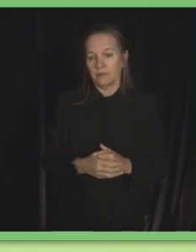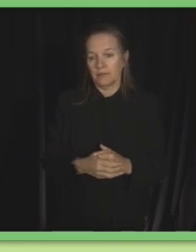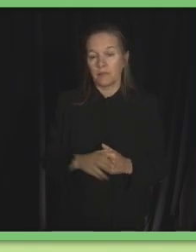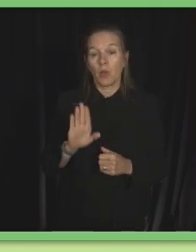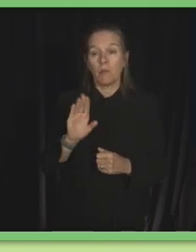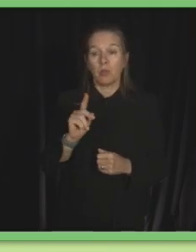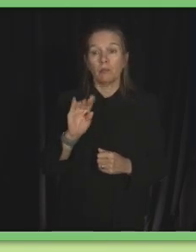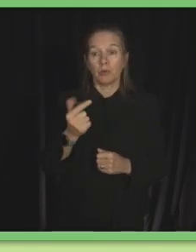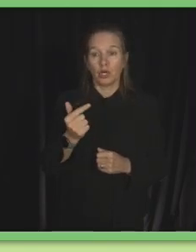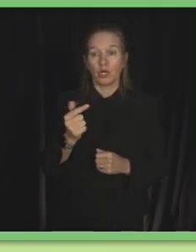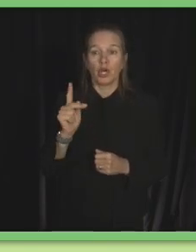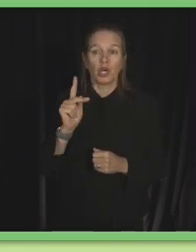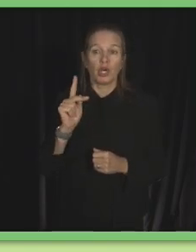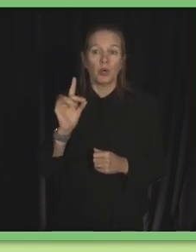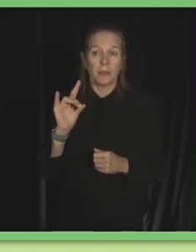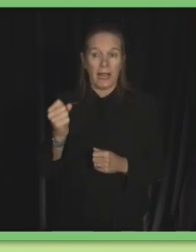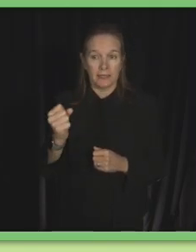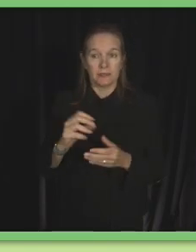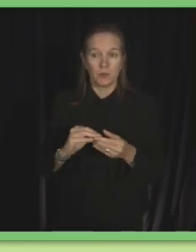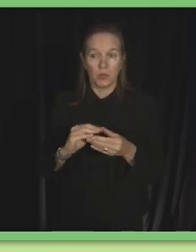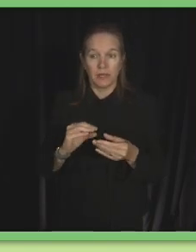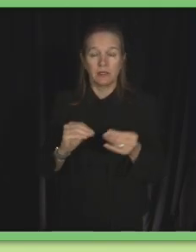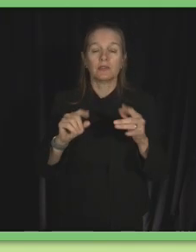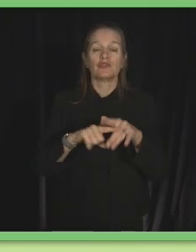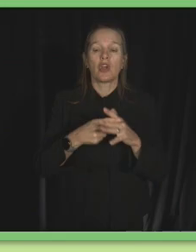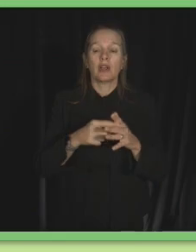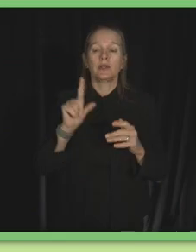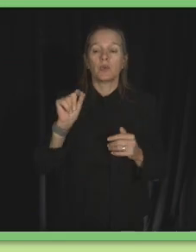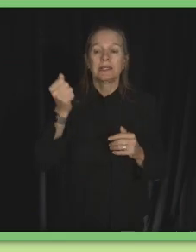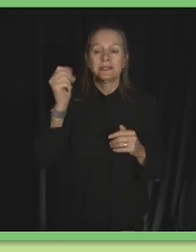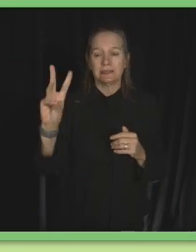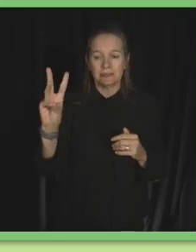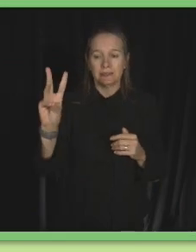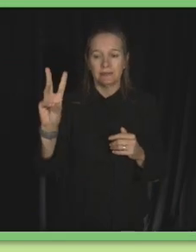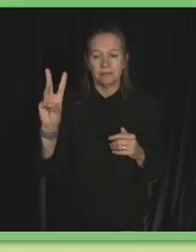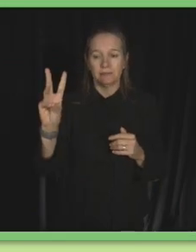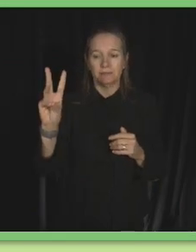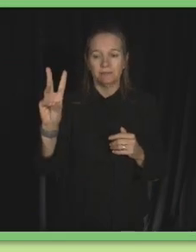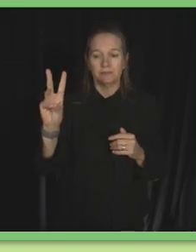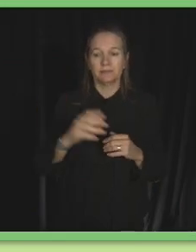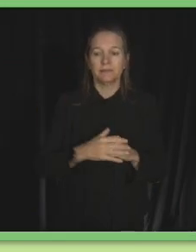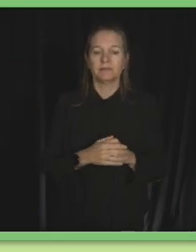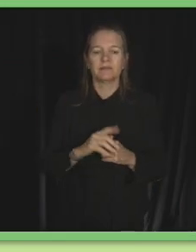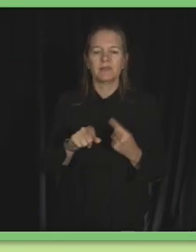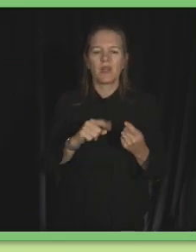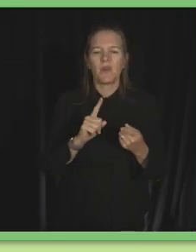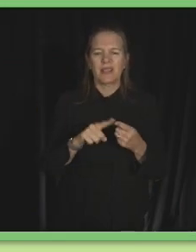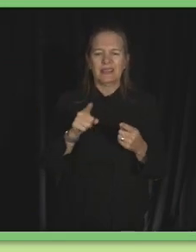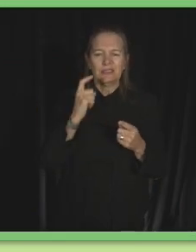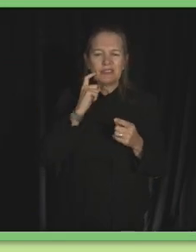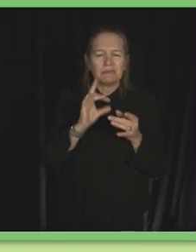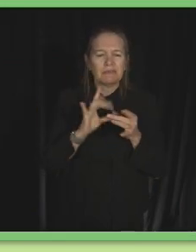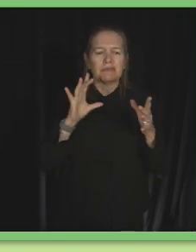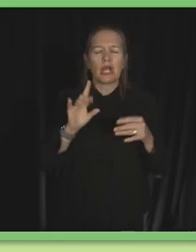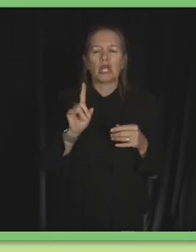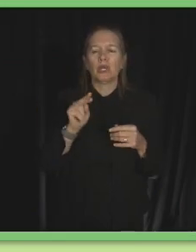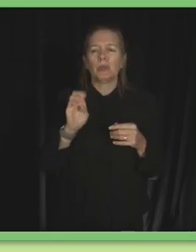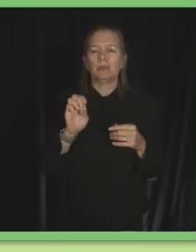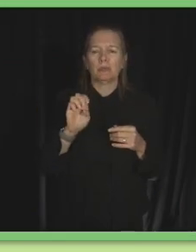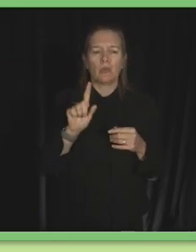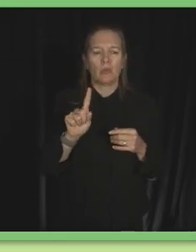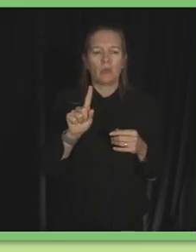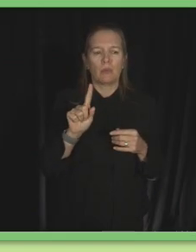Bloomberg's Kubernetes story started in 2016 when Kube 1.3 was just released. Containers were